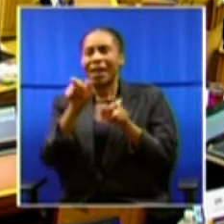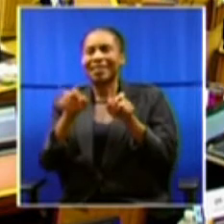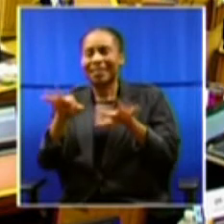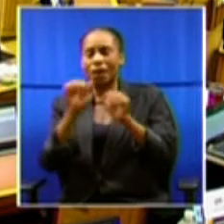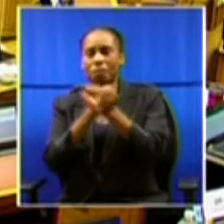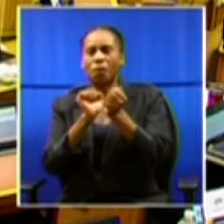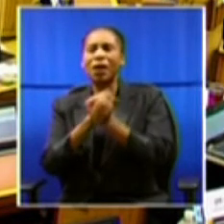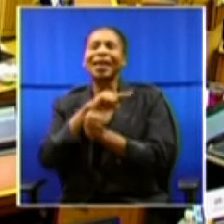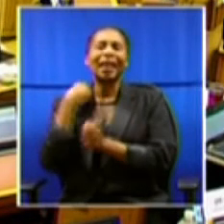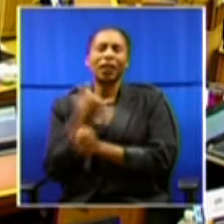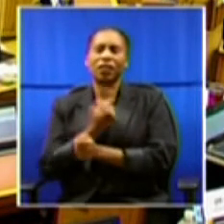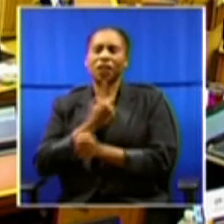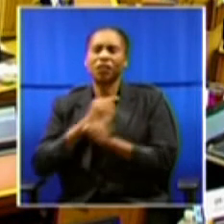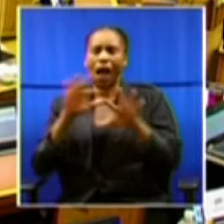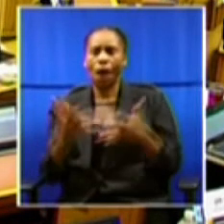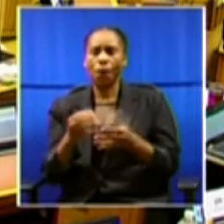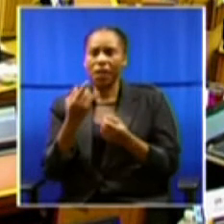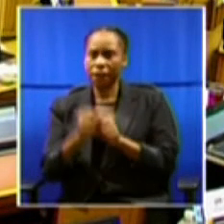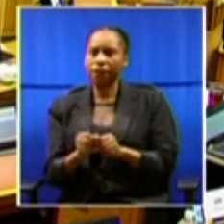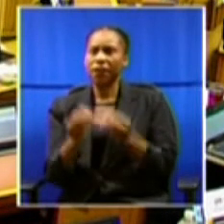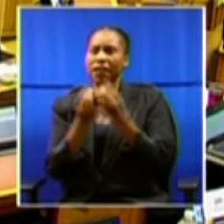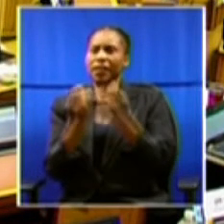allowed within prisons? Thank you.